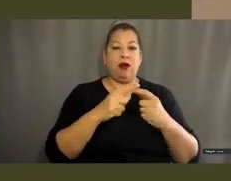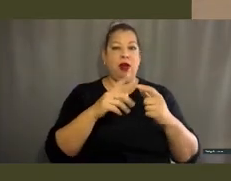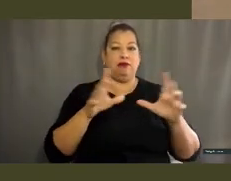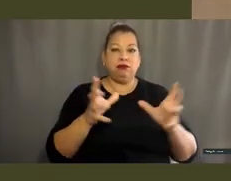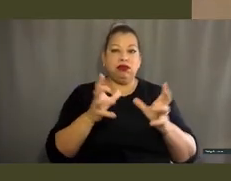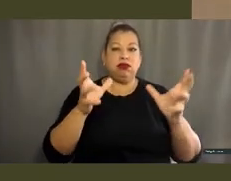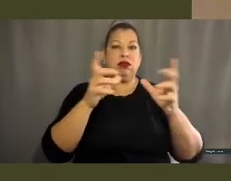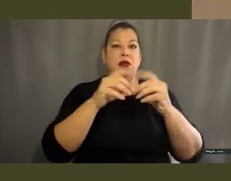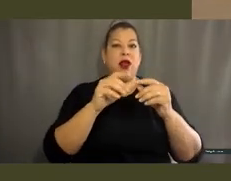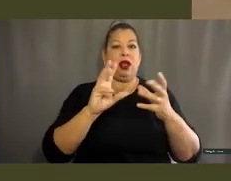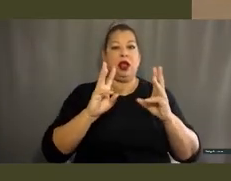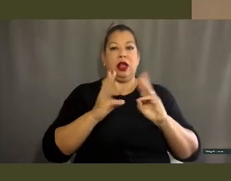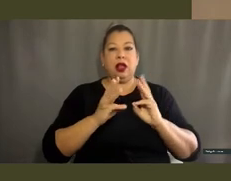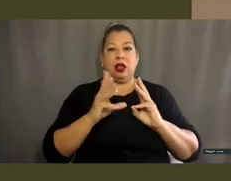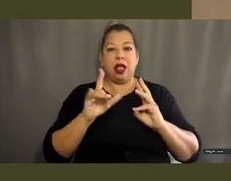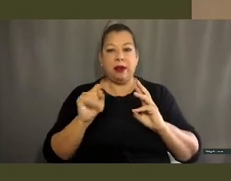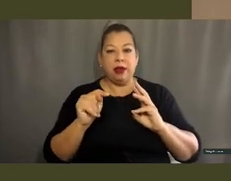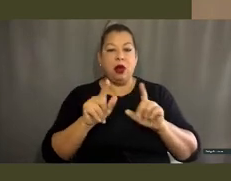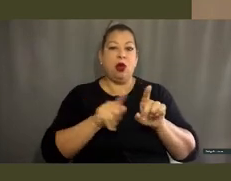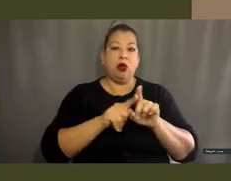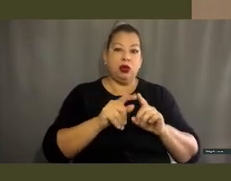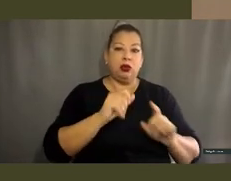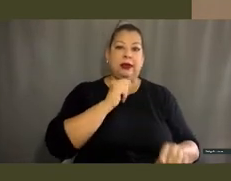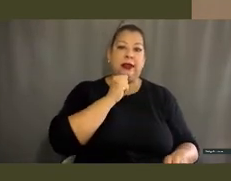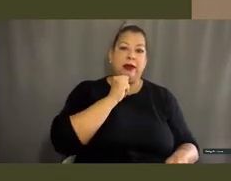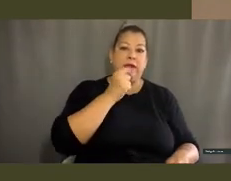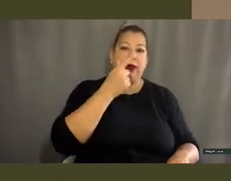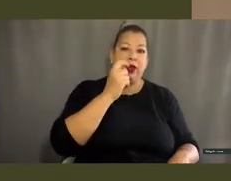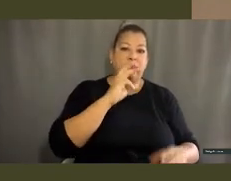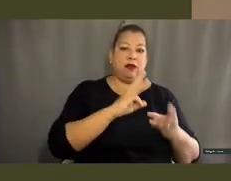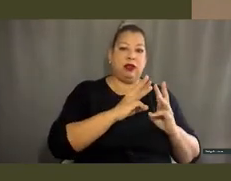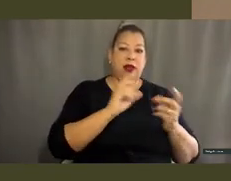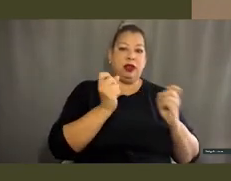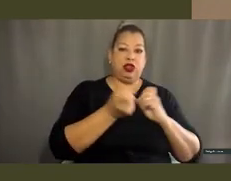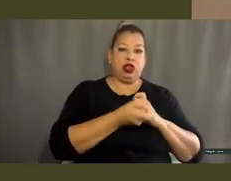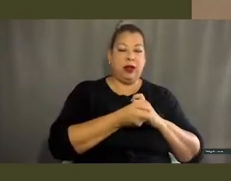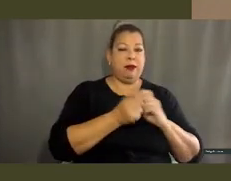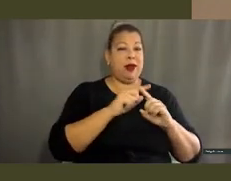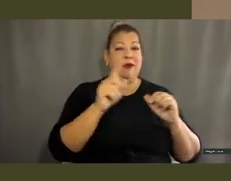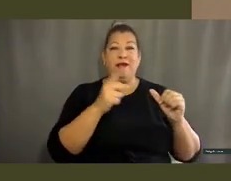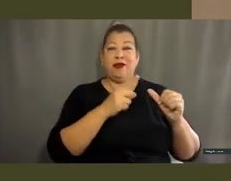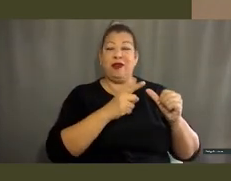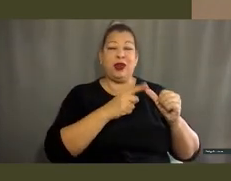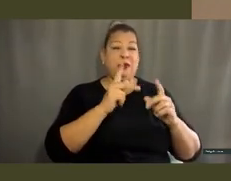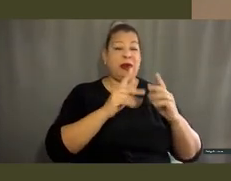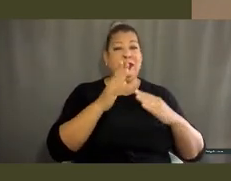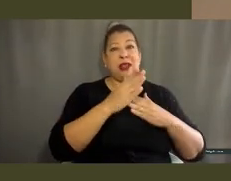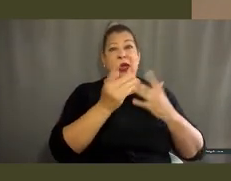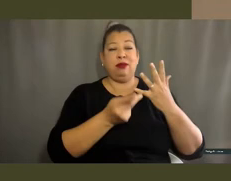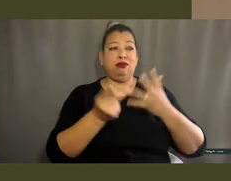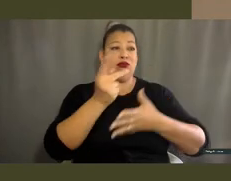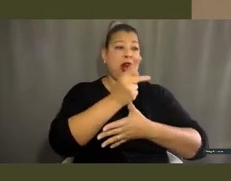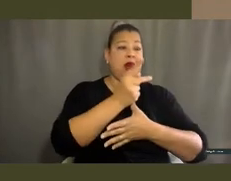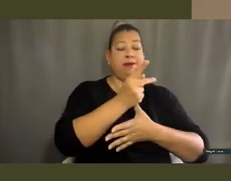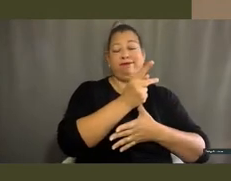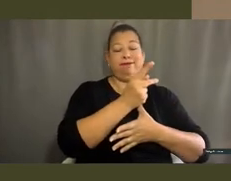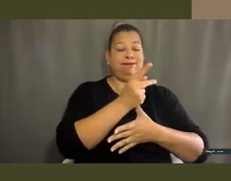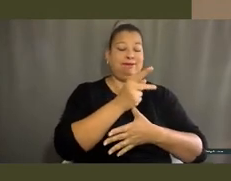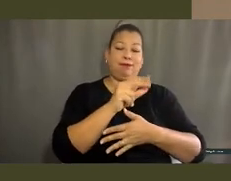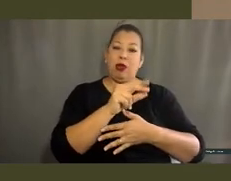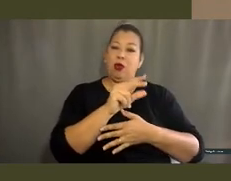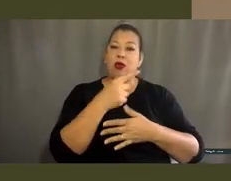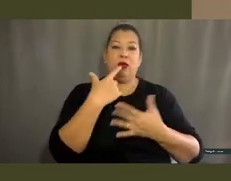also suffering due to climate change, but it's also often not the first thing on people's agendas. despite this massive role it